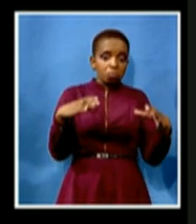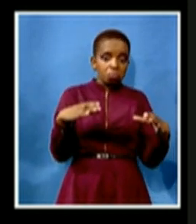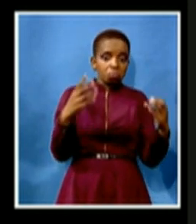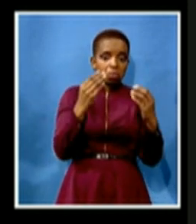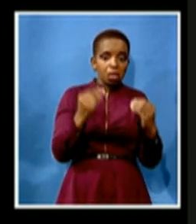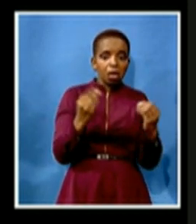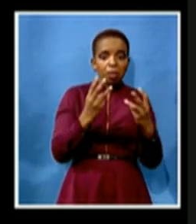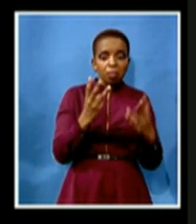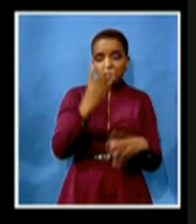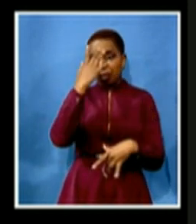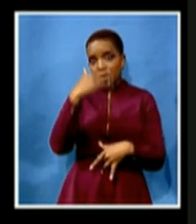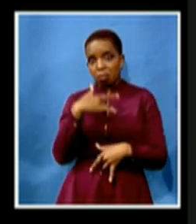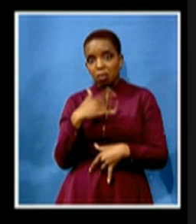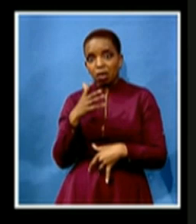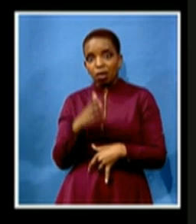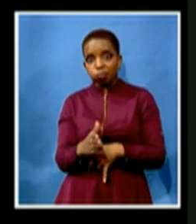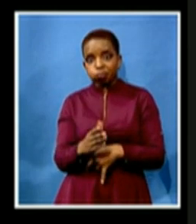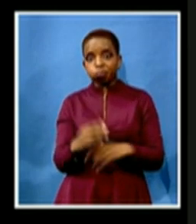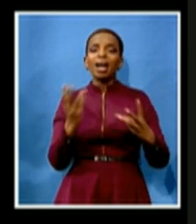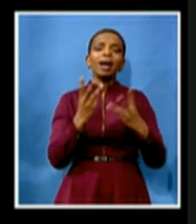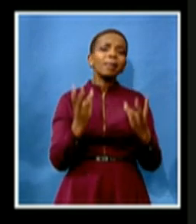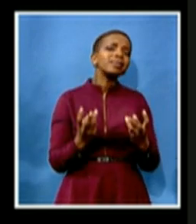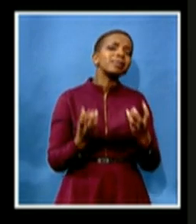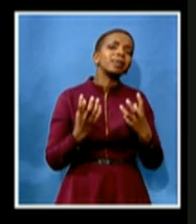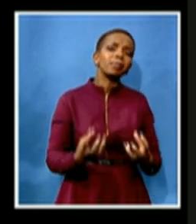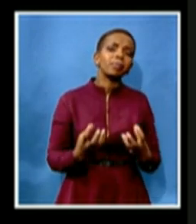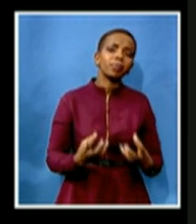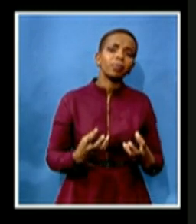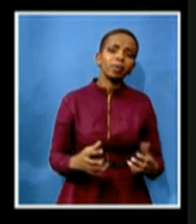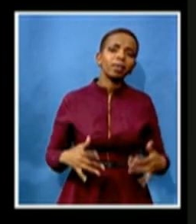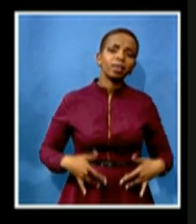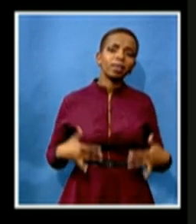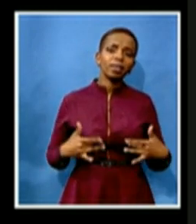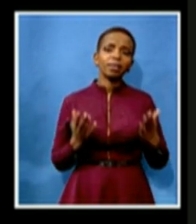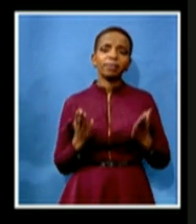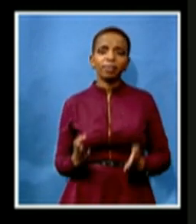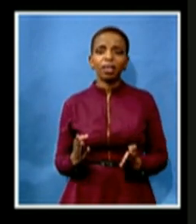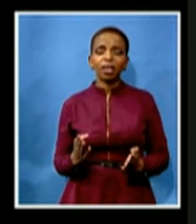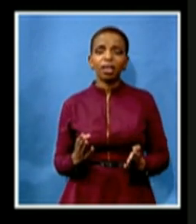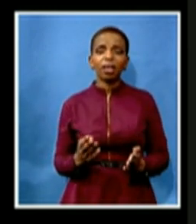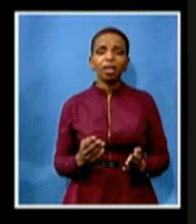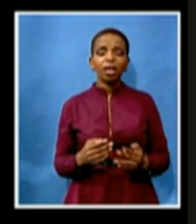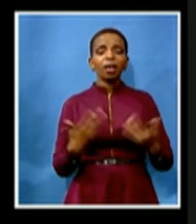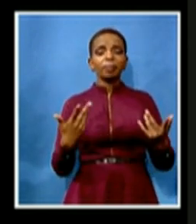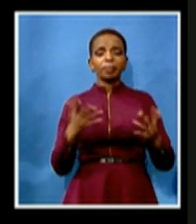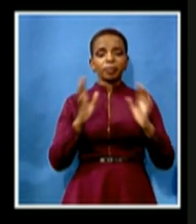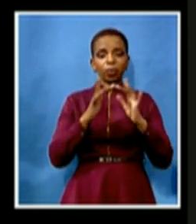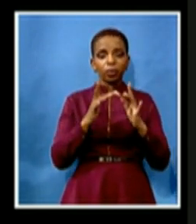almost the same. The interconnection between the two is almost a straight line between Gauteng